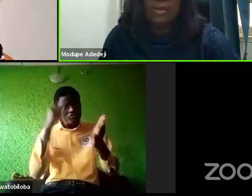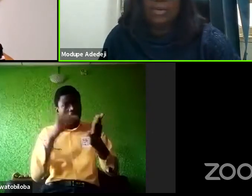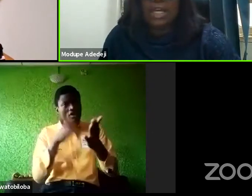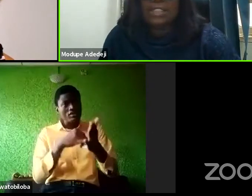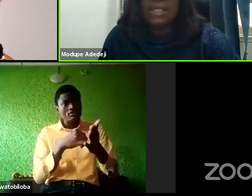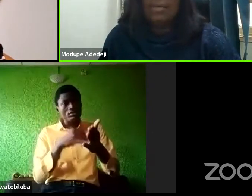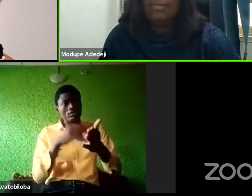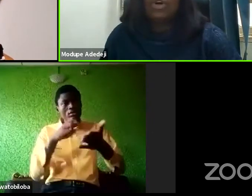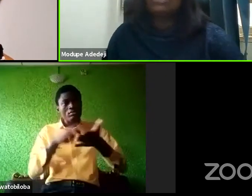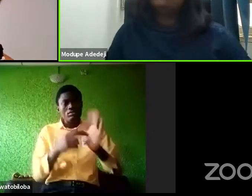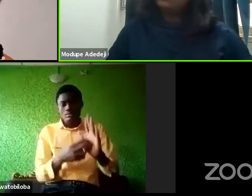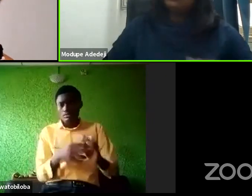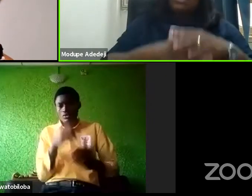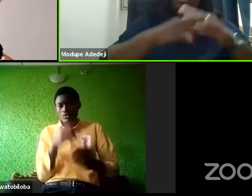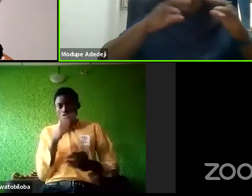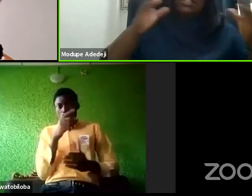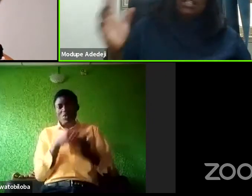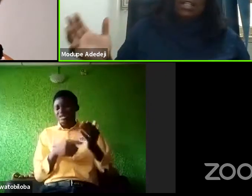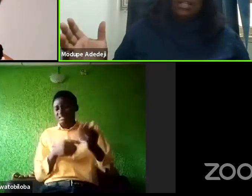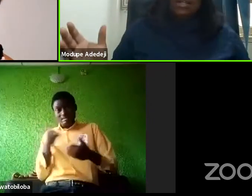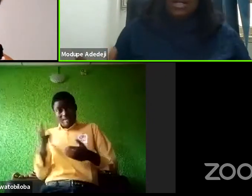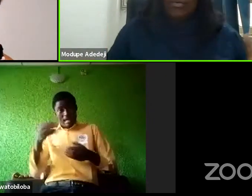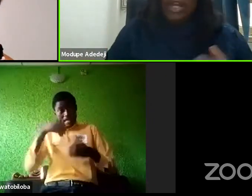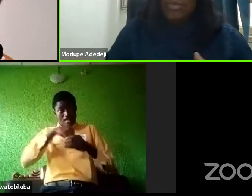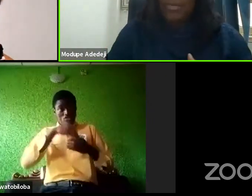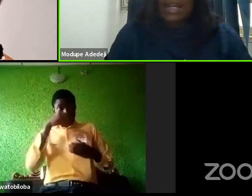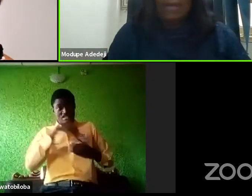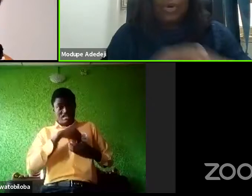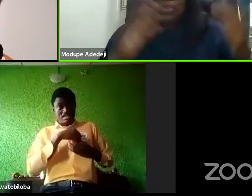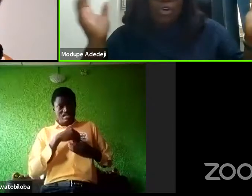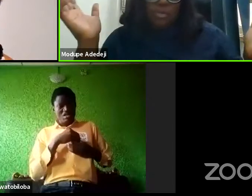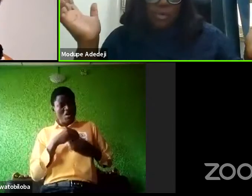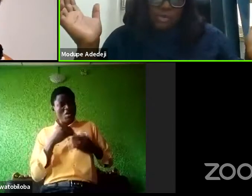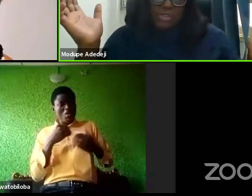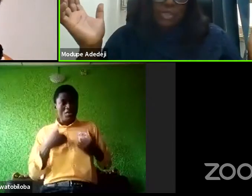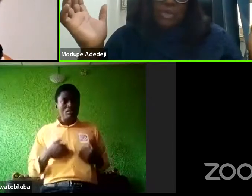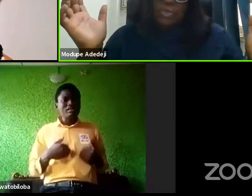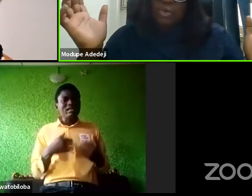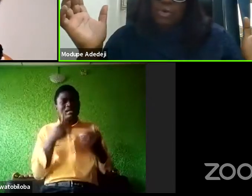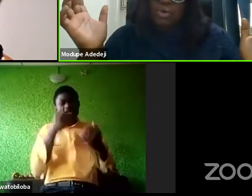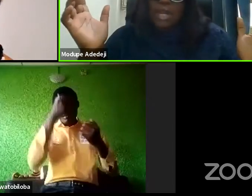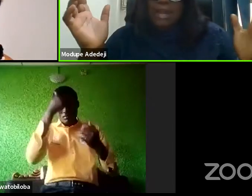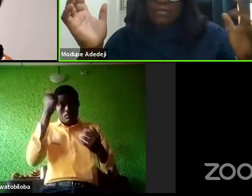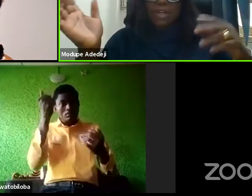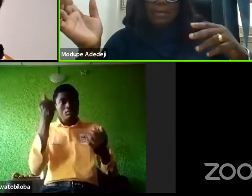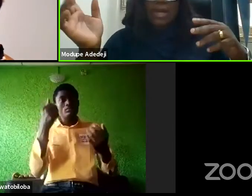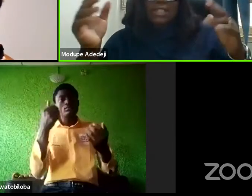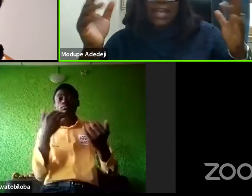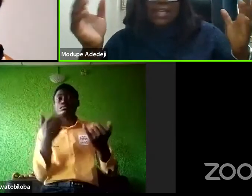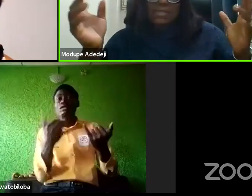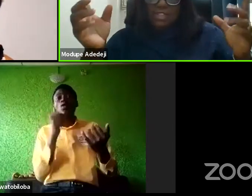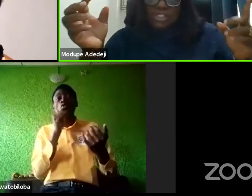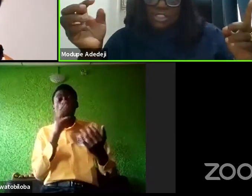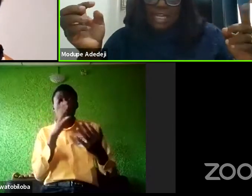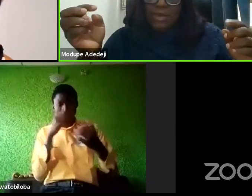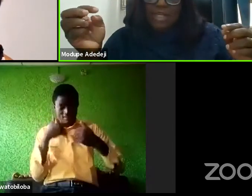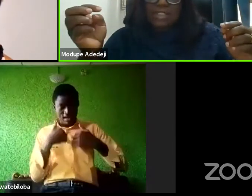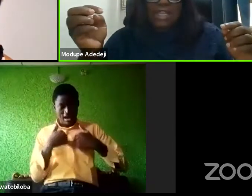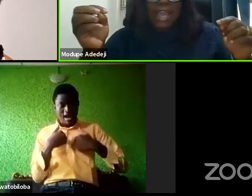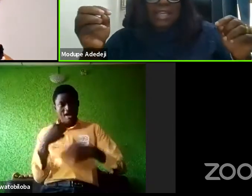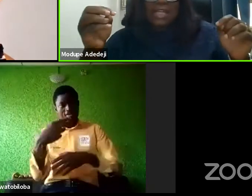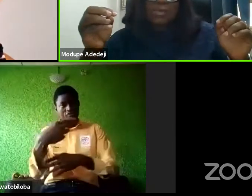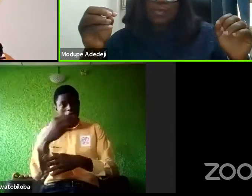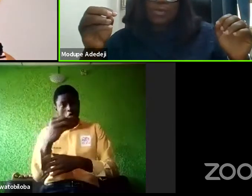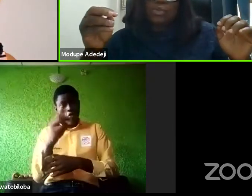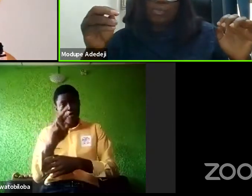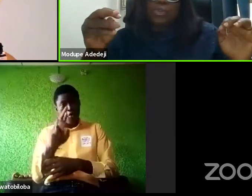vessels and all that, because it's actually basically, women are a bundle of hormones. So I've talked about the eggs finishing, and when